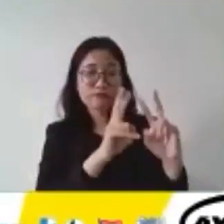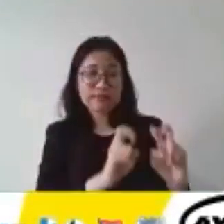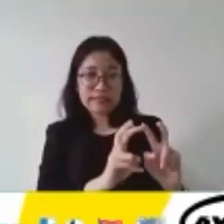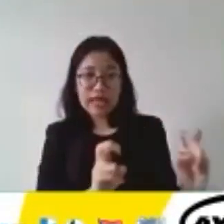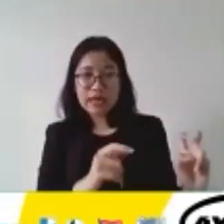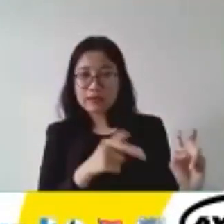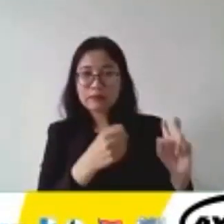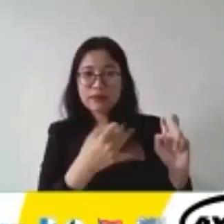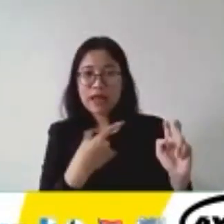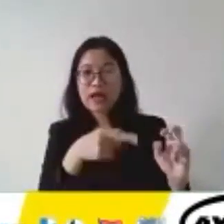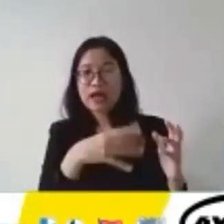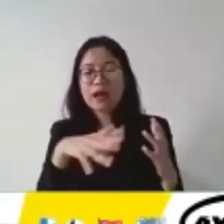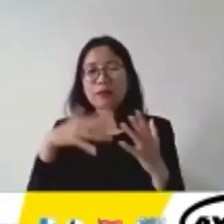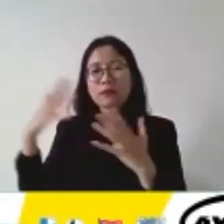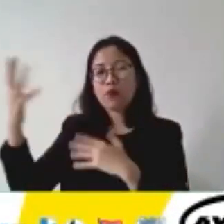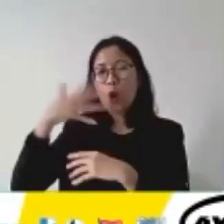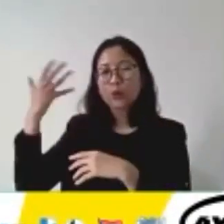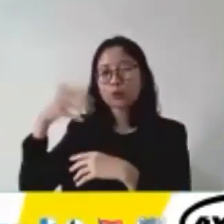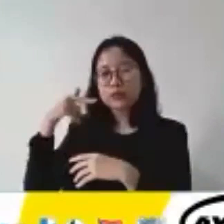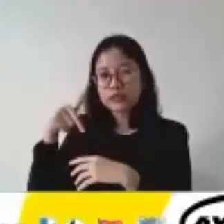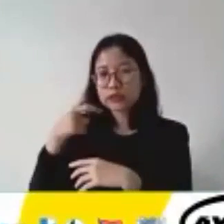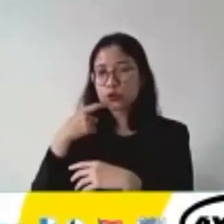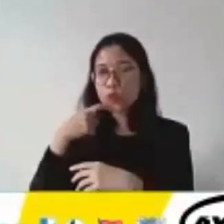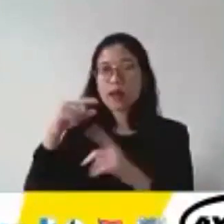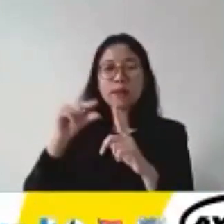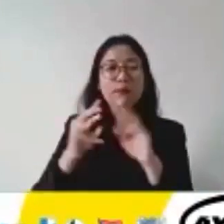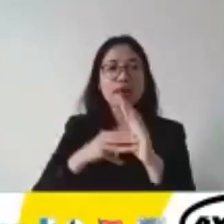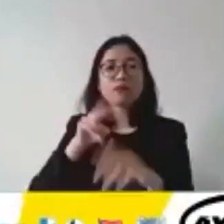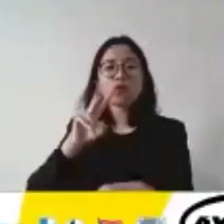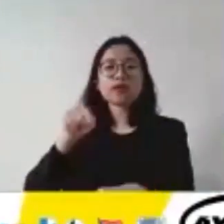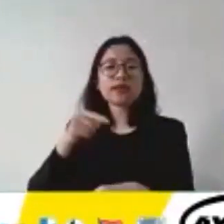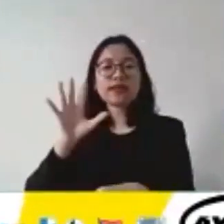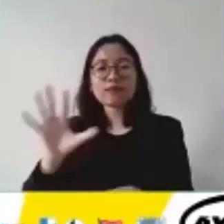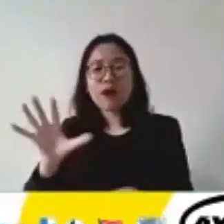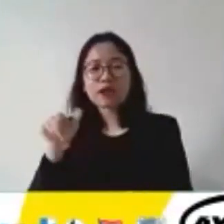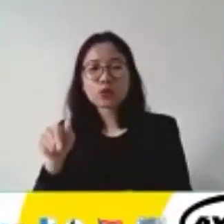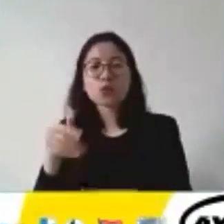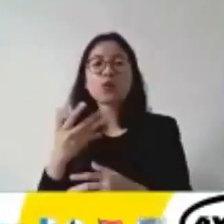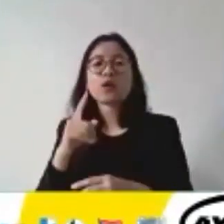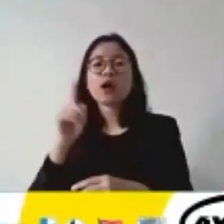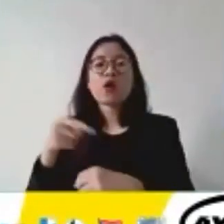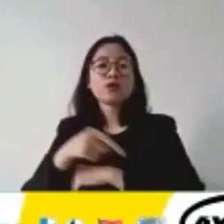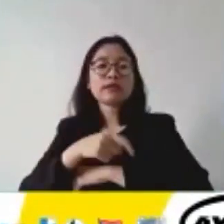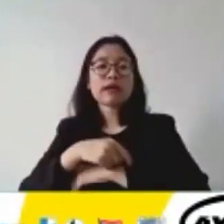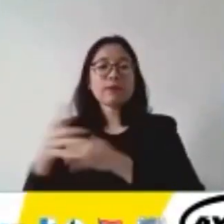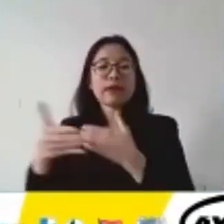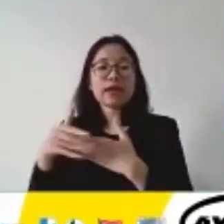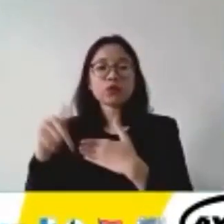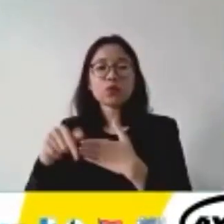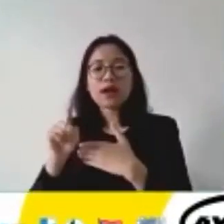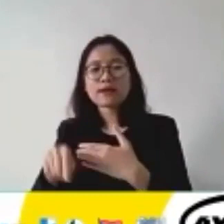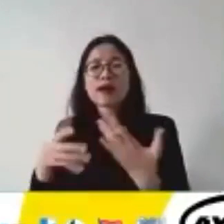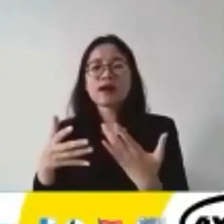PM2.5 leads to 3% shorter telomeres, equivalent to a loss of 5 to 7 years of